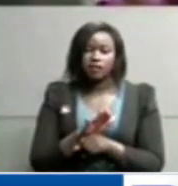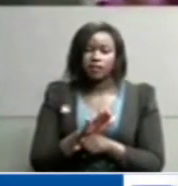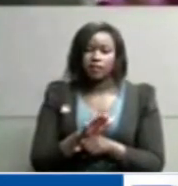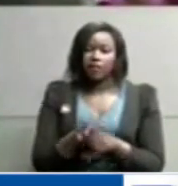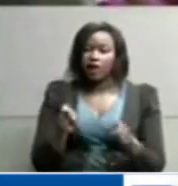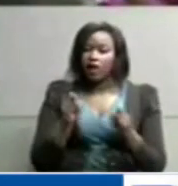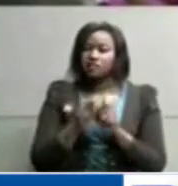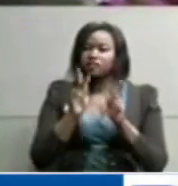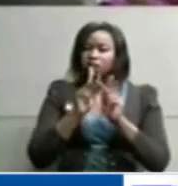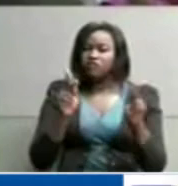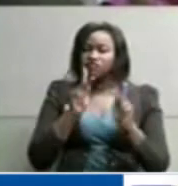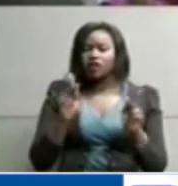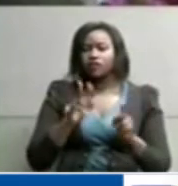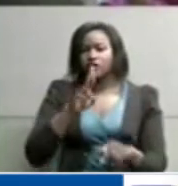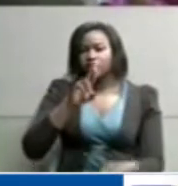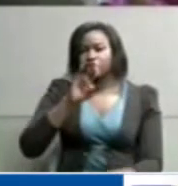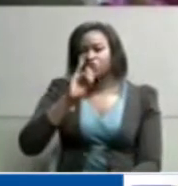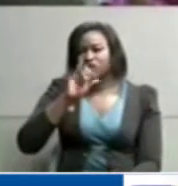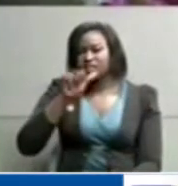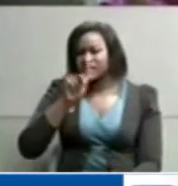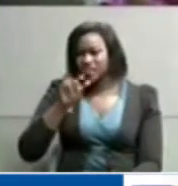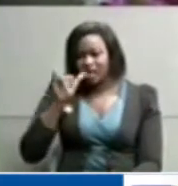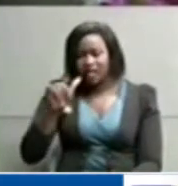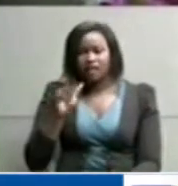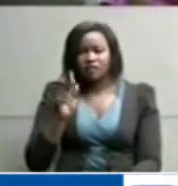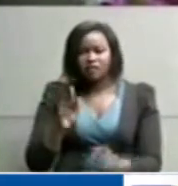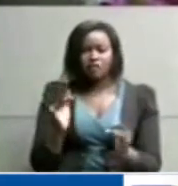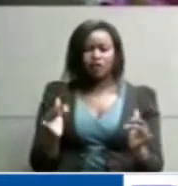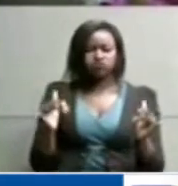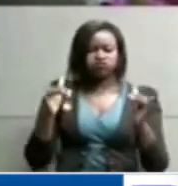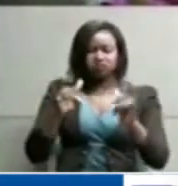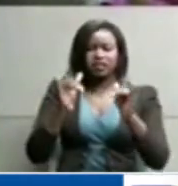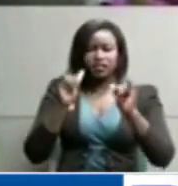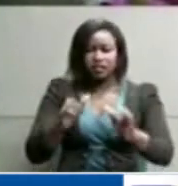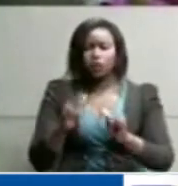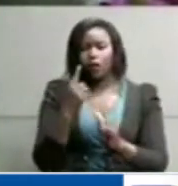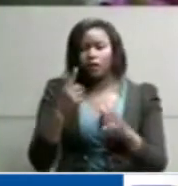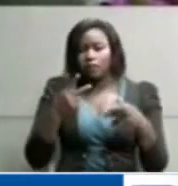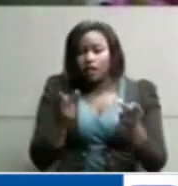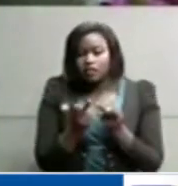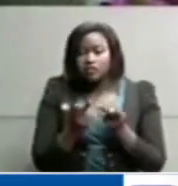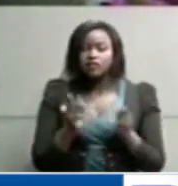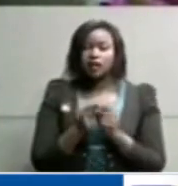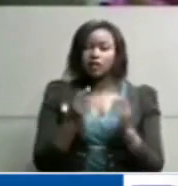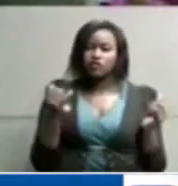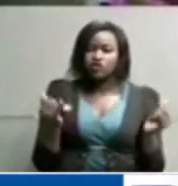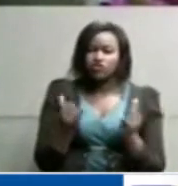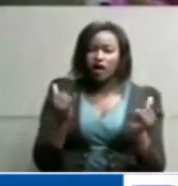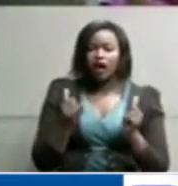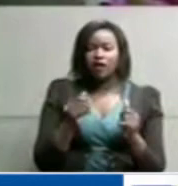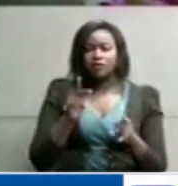to keep people crowded in one place. So we try to move